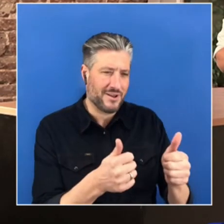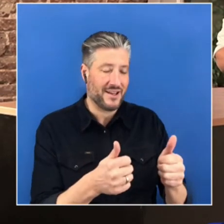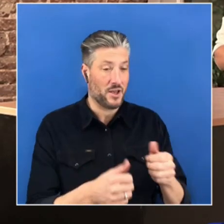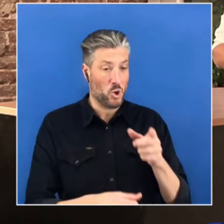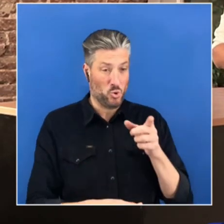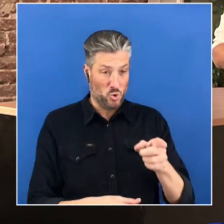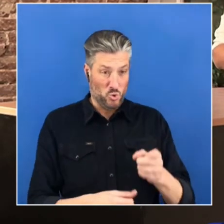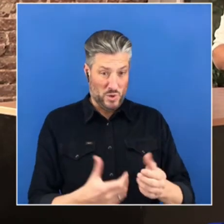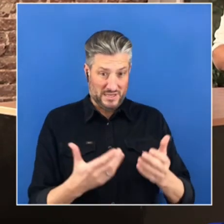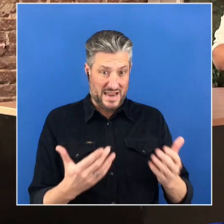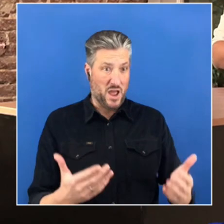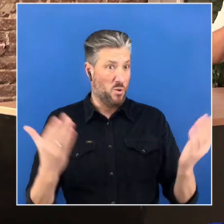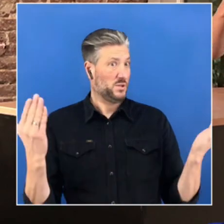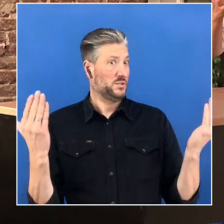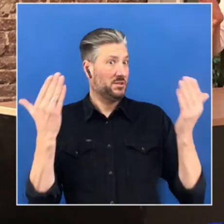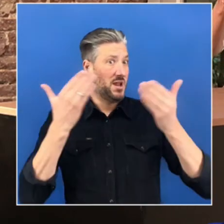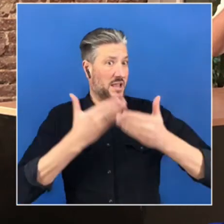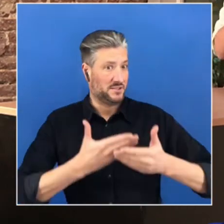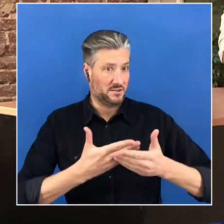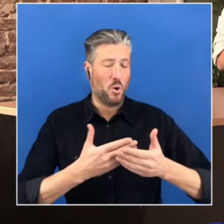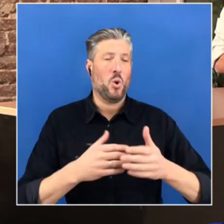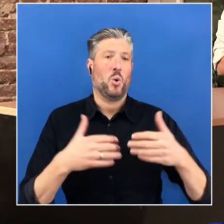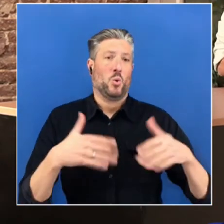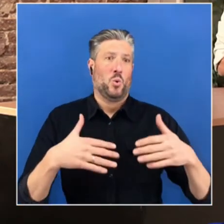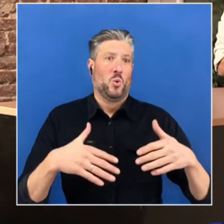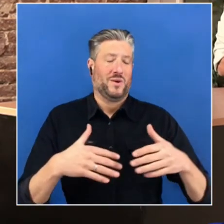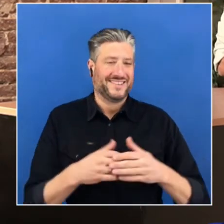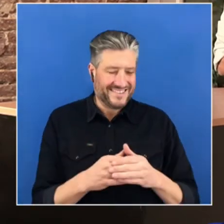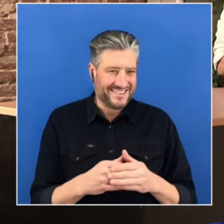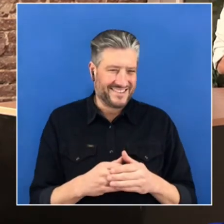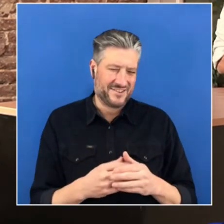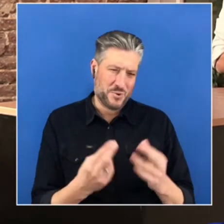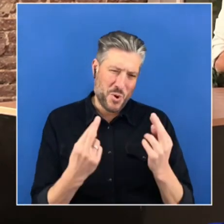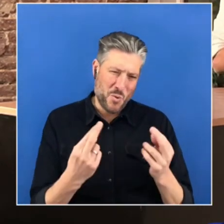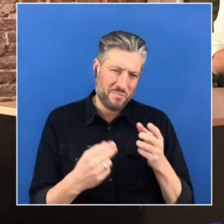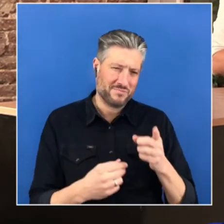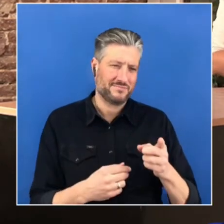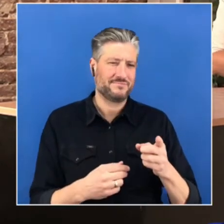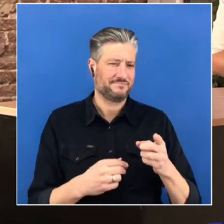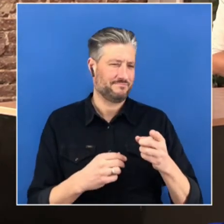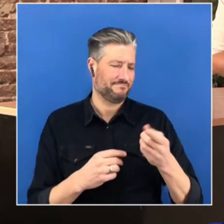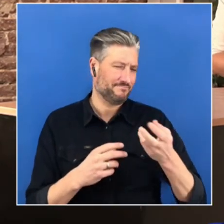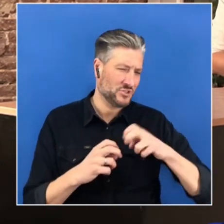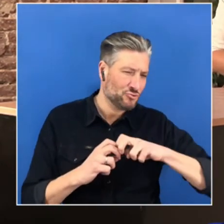And well, I wish you an awesome trip. Thank you very much.